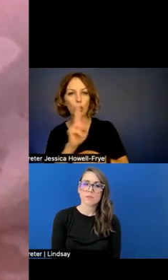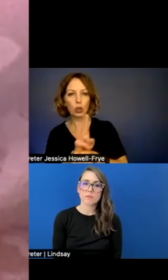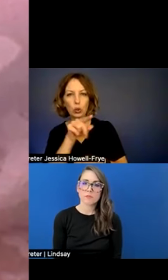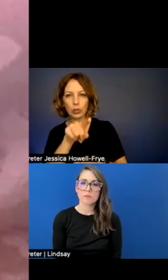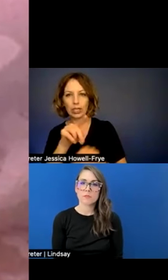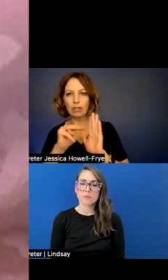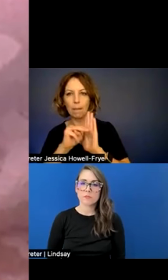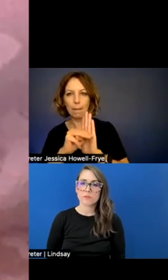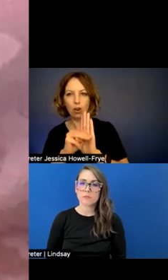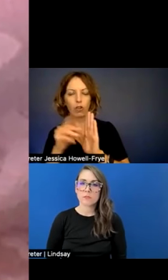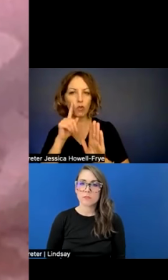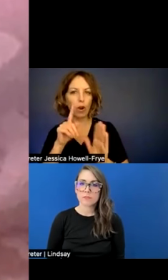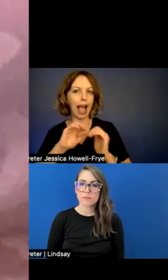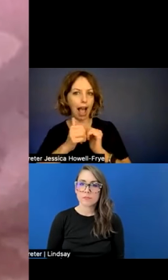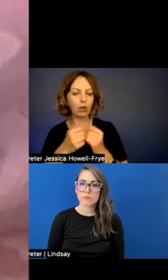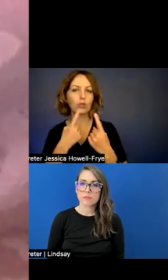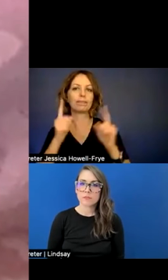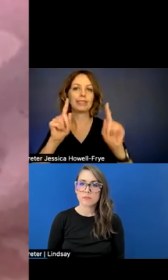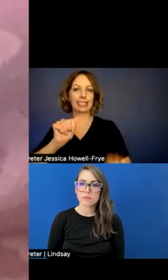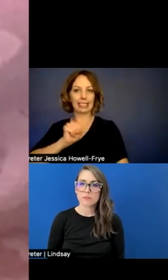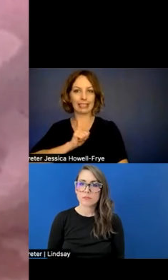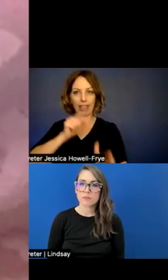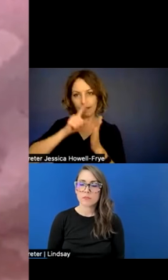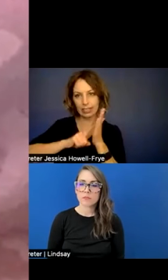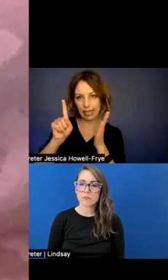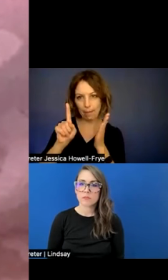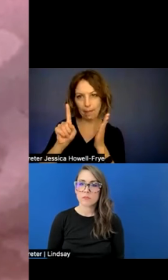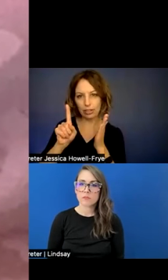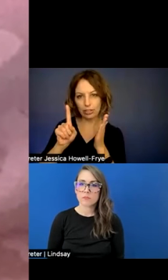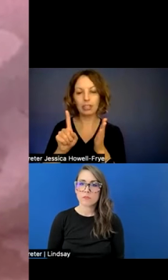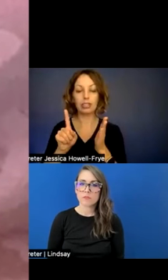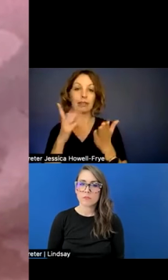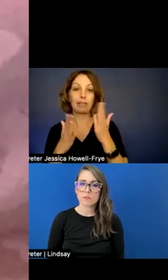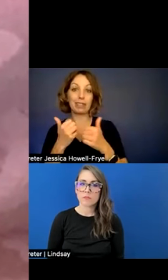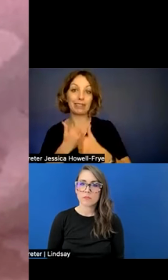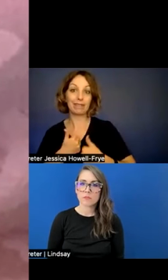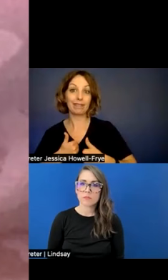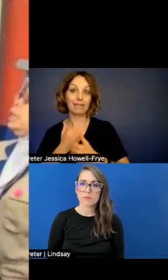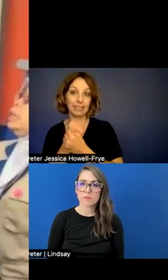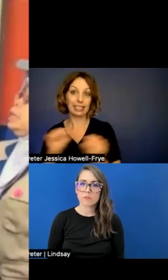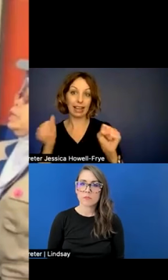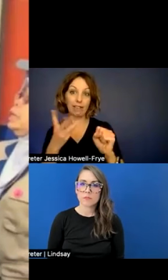breast self-examination. And perhaps a few lives have been saved too.